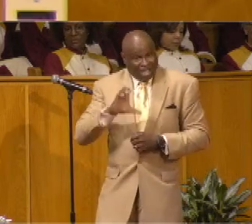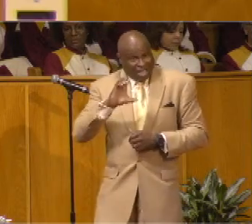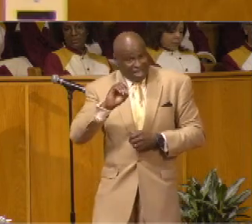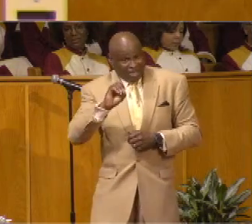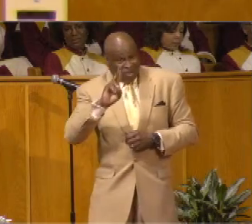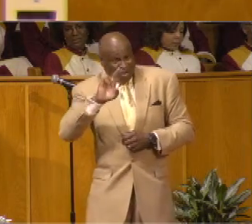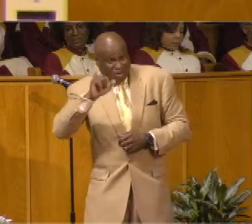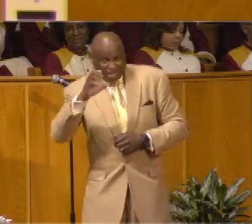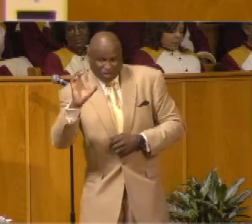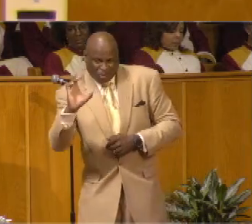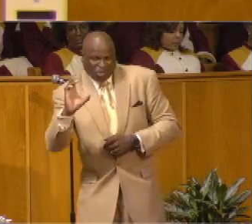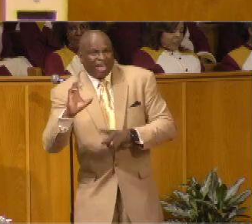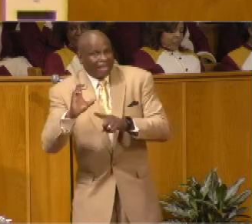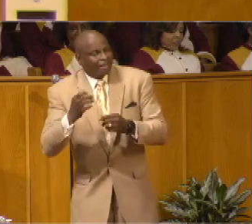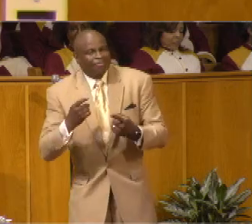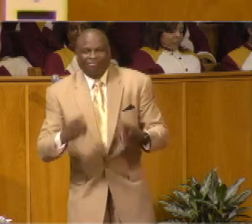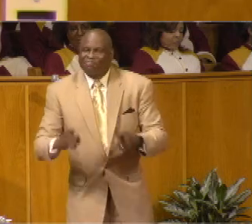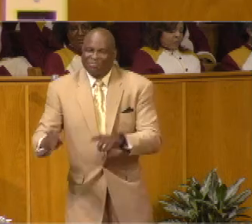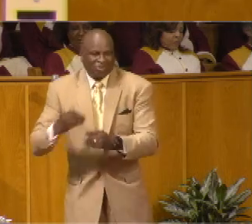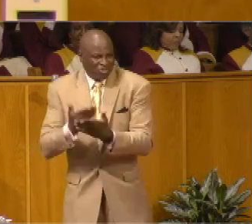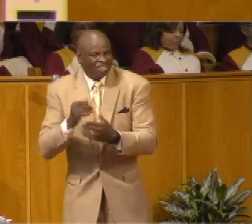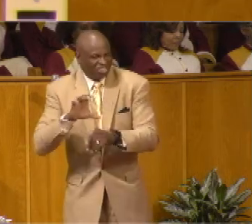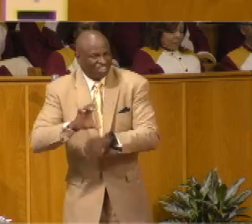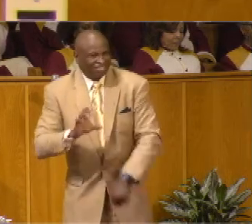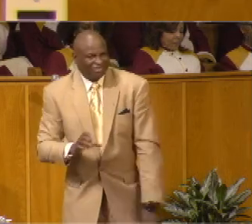Corinth had it going on.